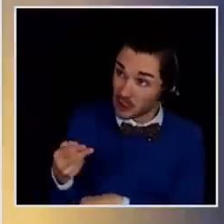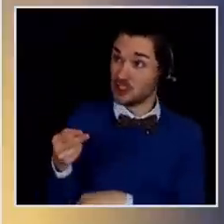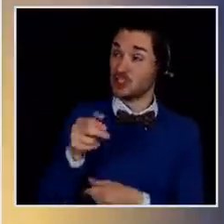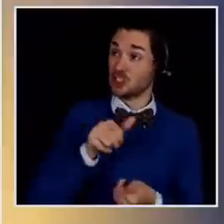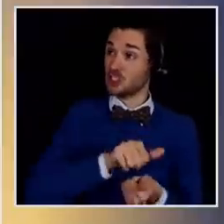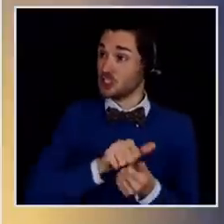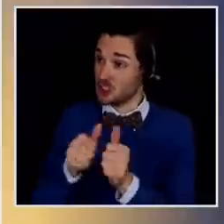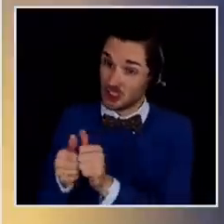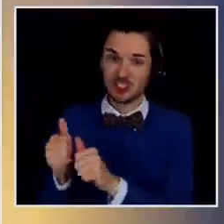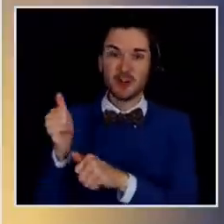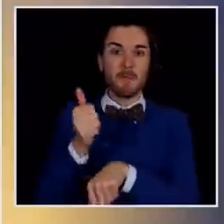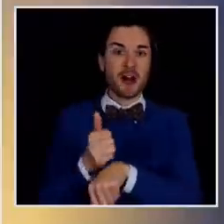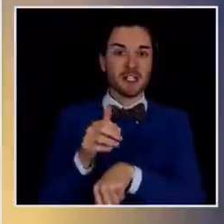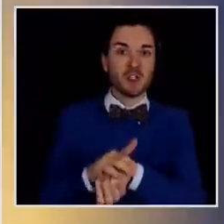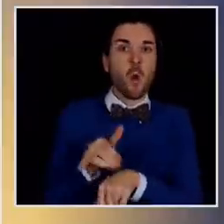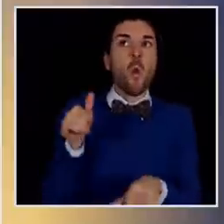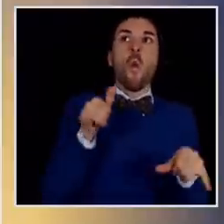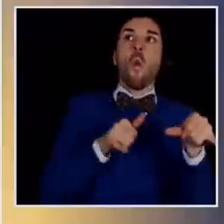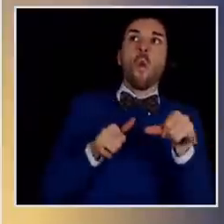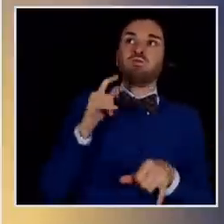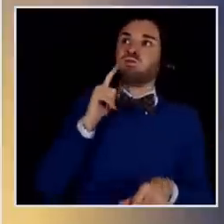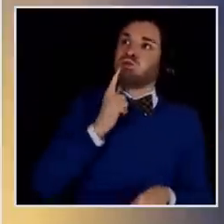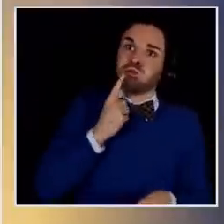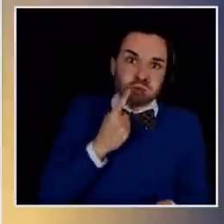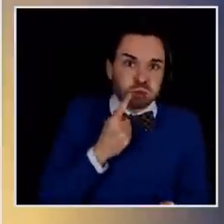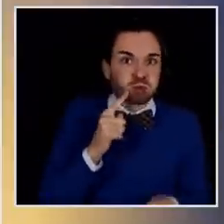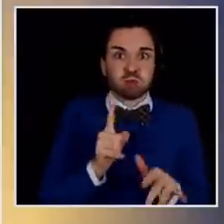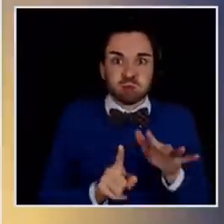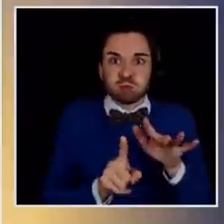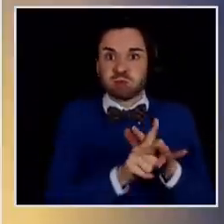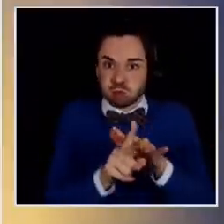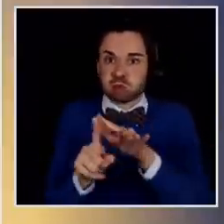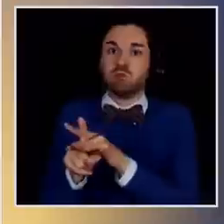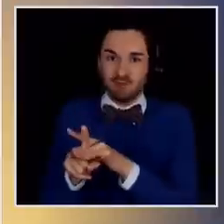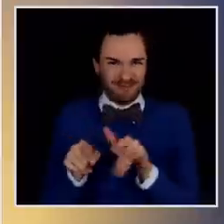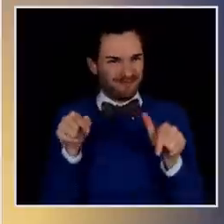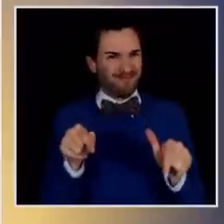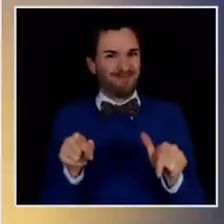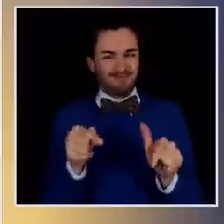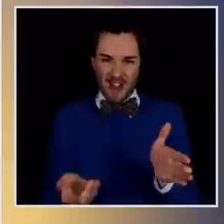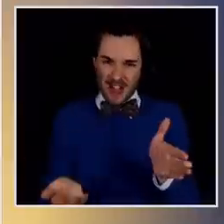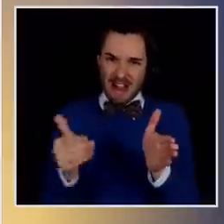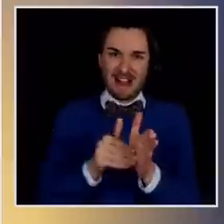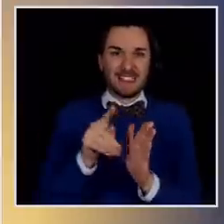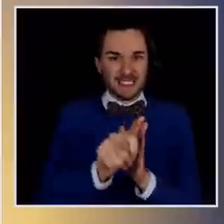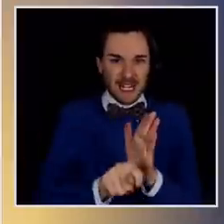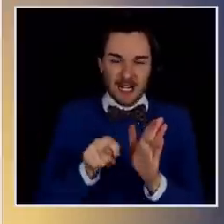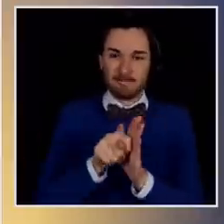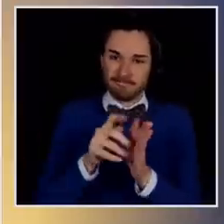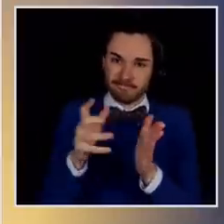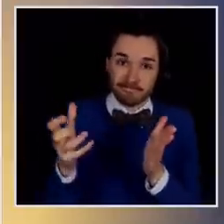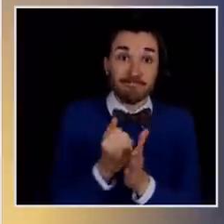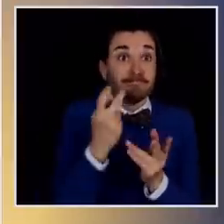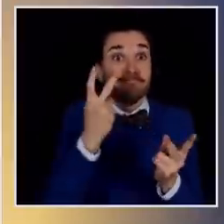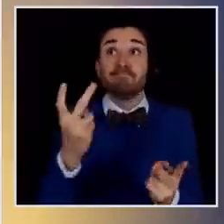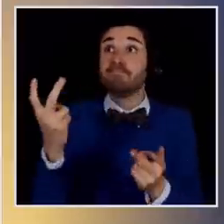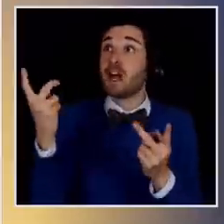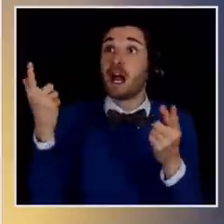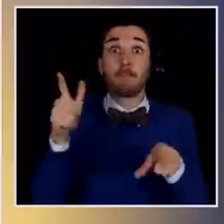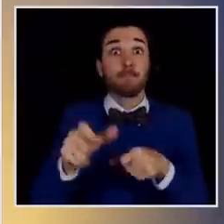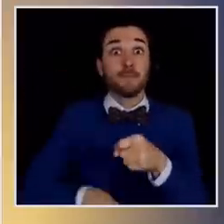made hard decisions about who we are and what we want to be. Lincoln in